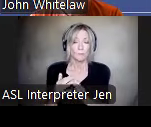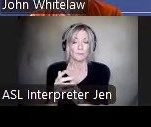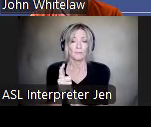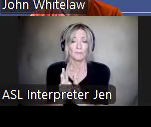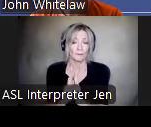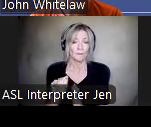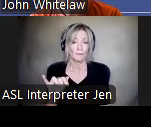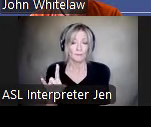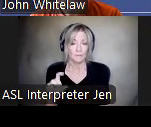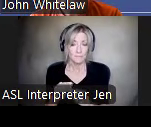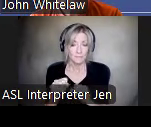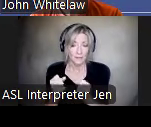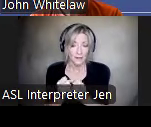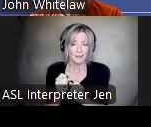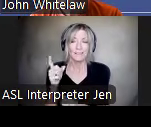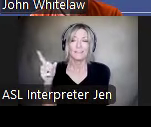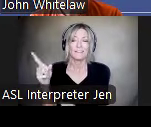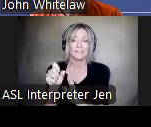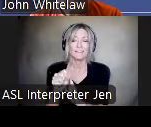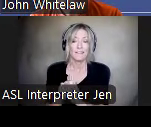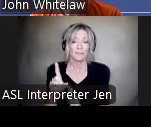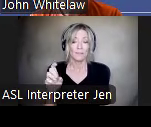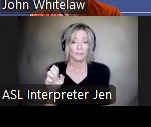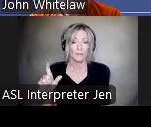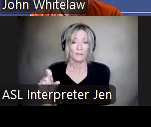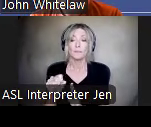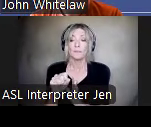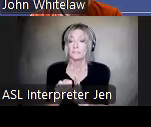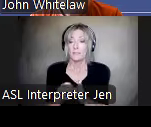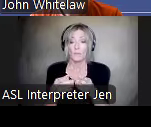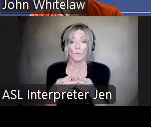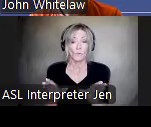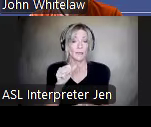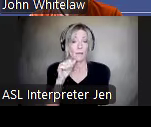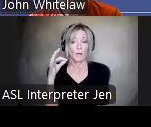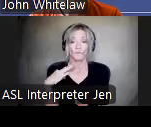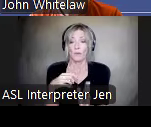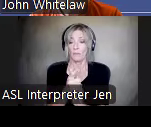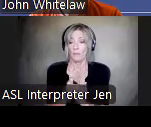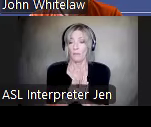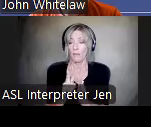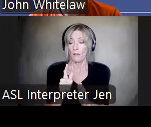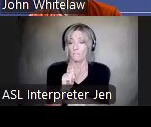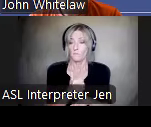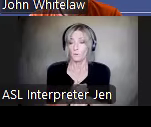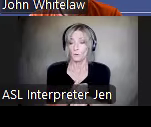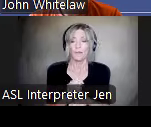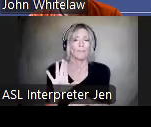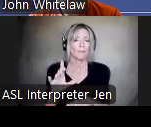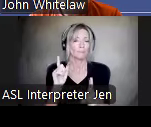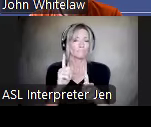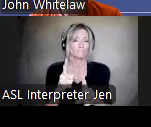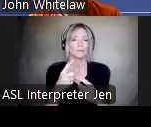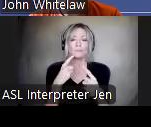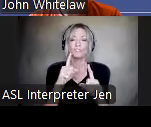Legal Aid Society in Delaware is a statewide nonprofit law firm whose mission is to achieve equal justice